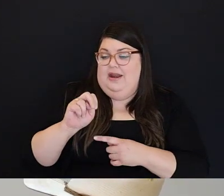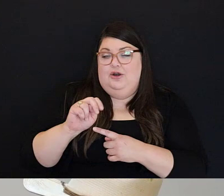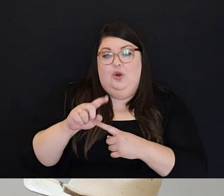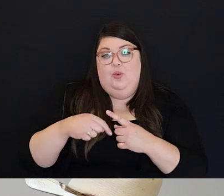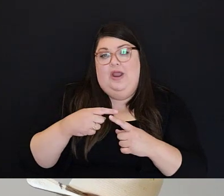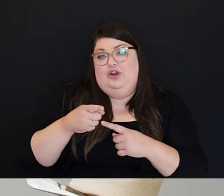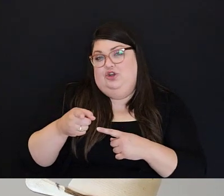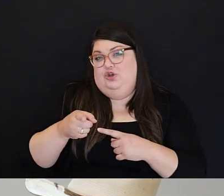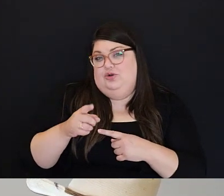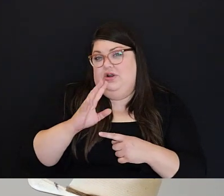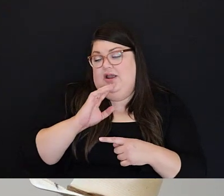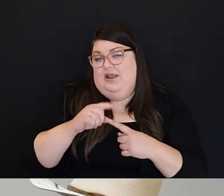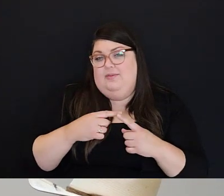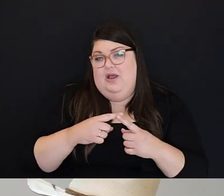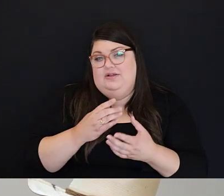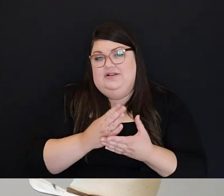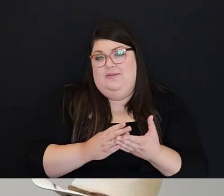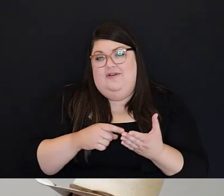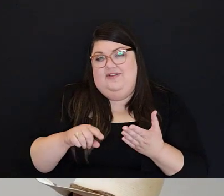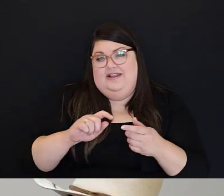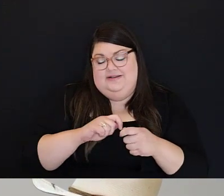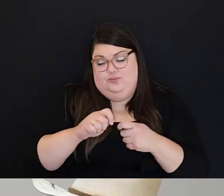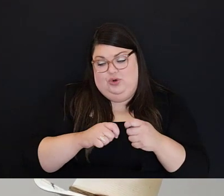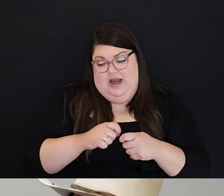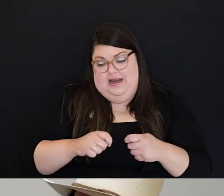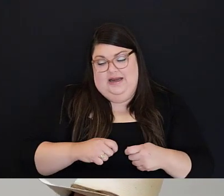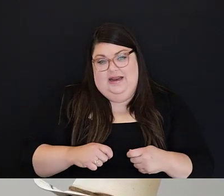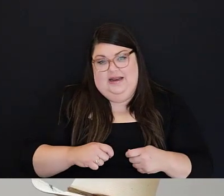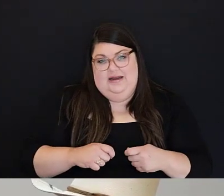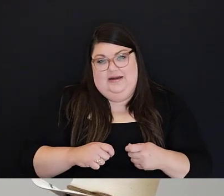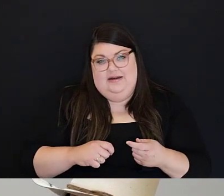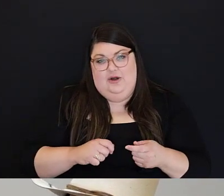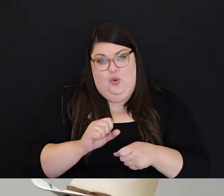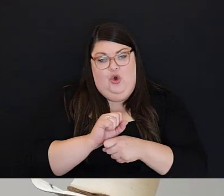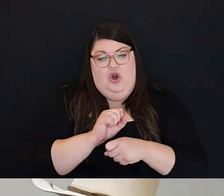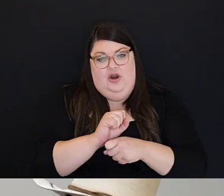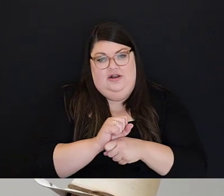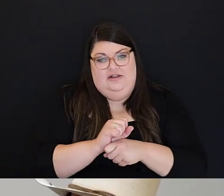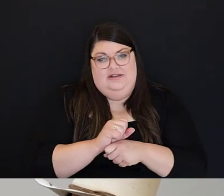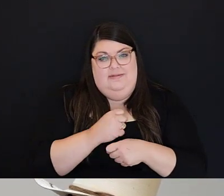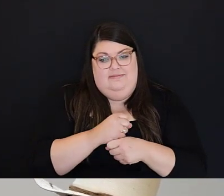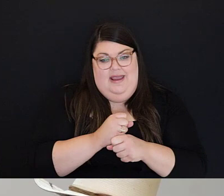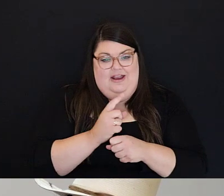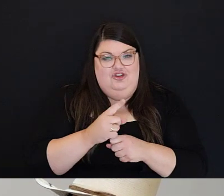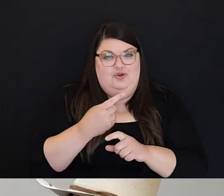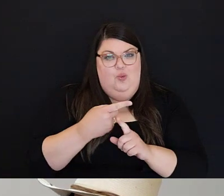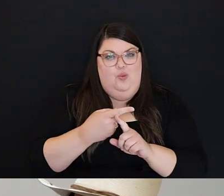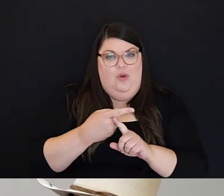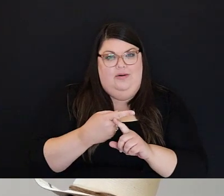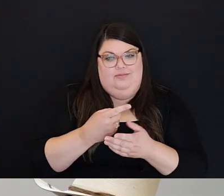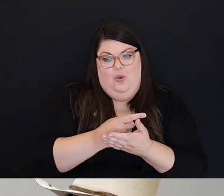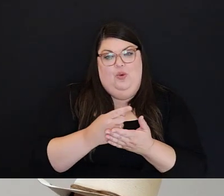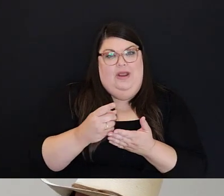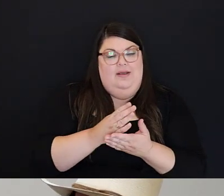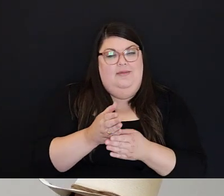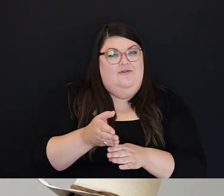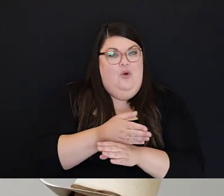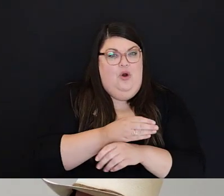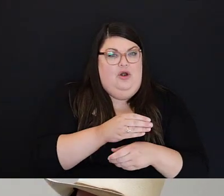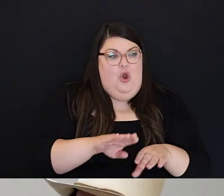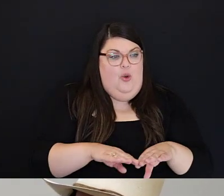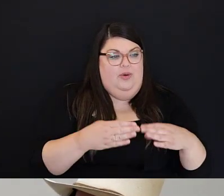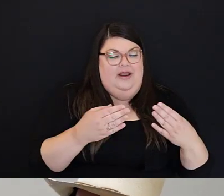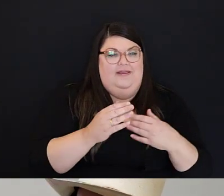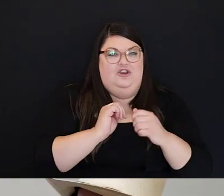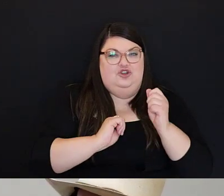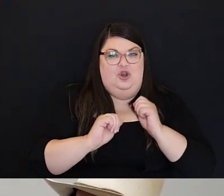talking about some of these braided in making one of the works that was made just a week prior to opening the show with the